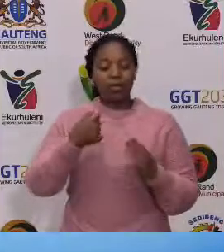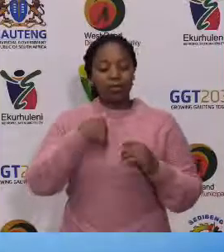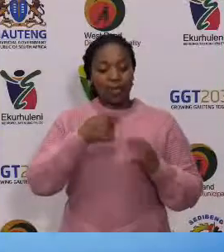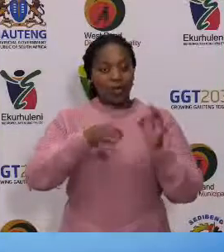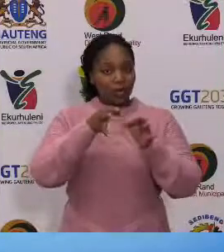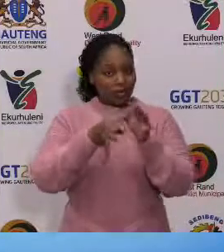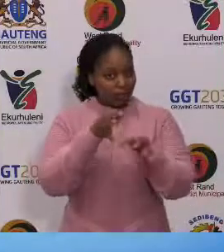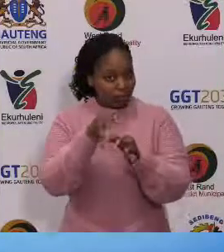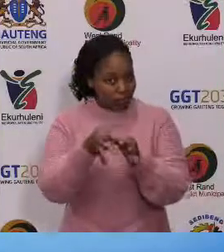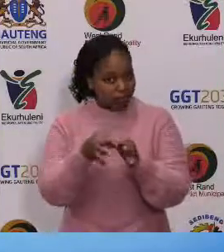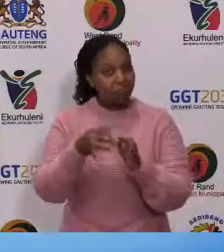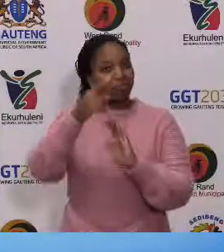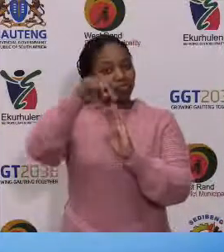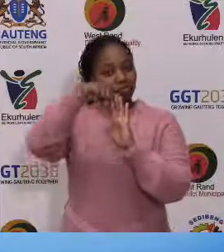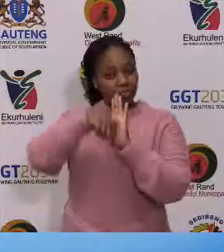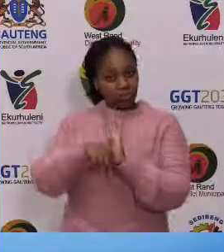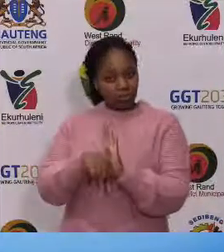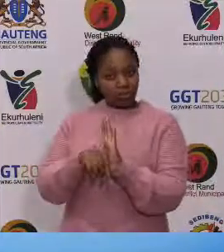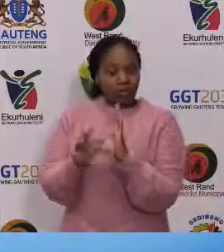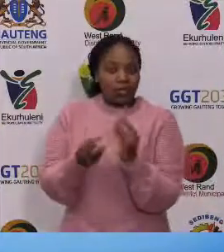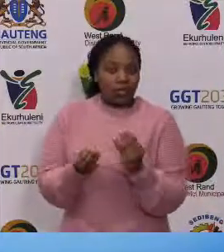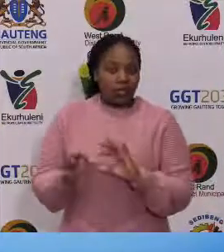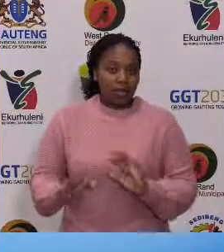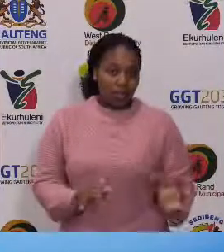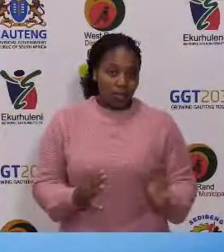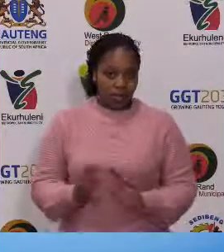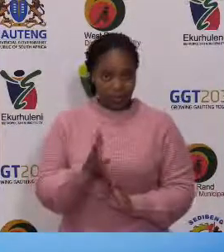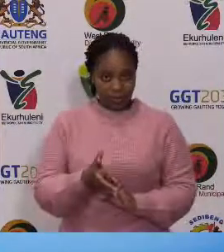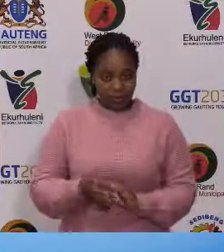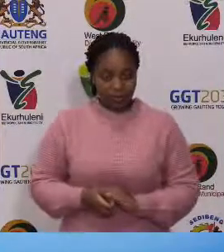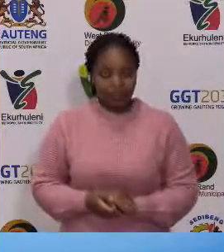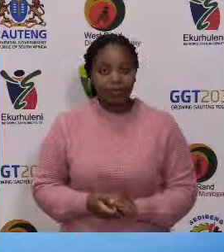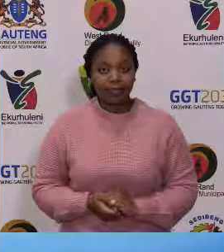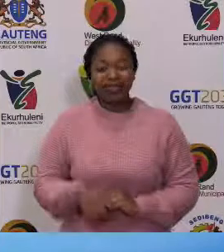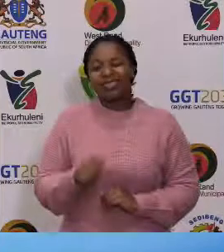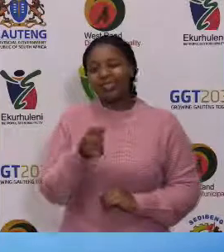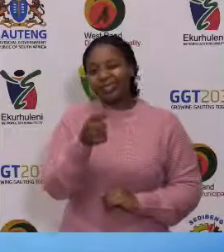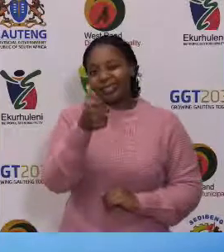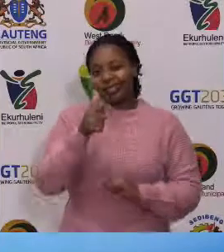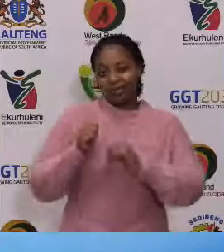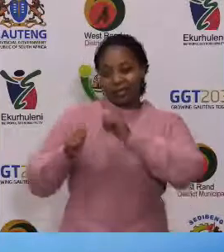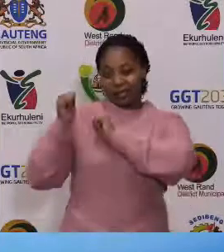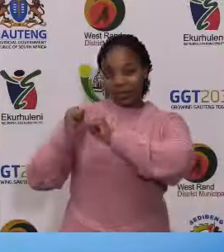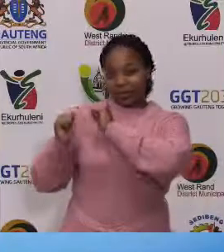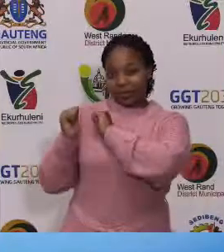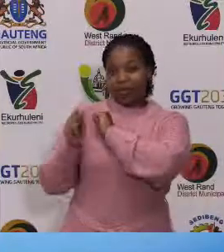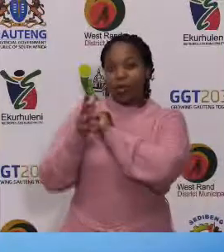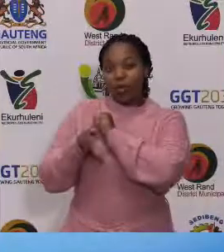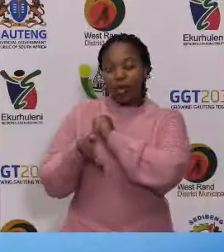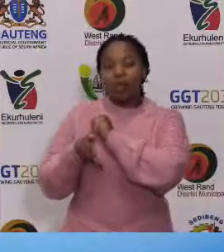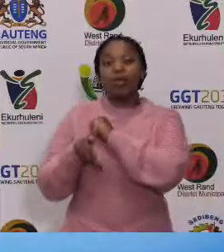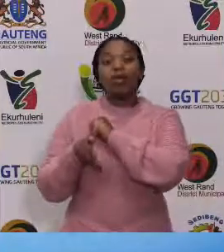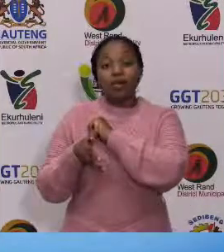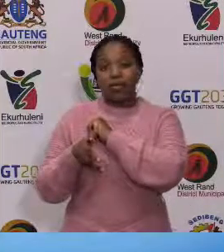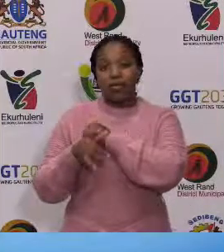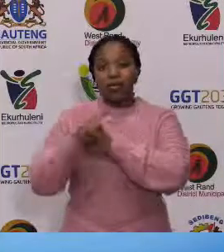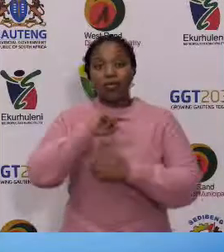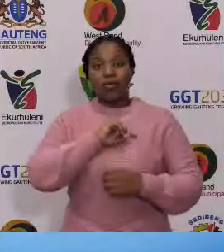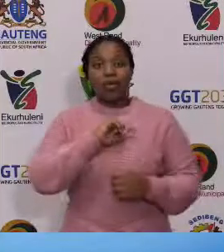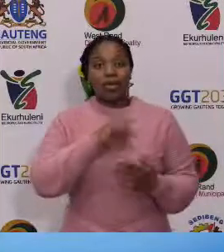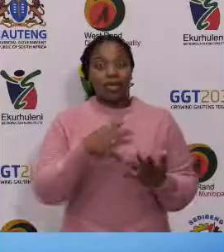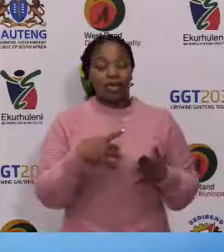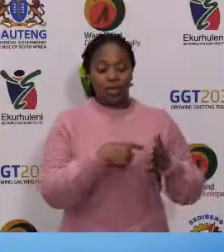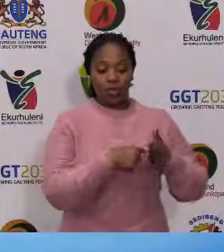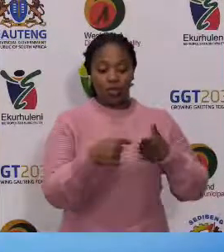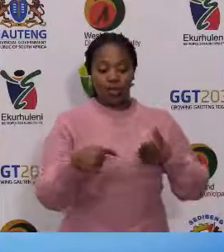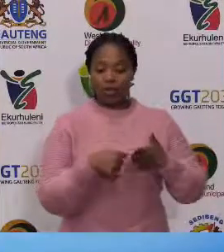of the numbers. I just want to go back a little bit, because we're usually we present the week-on-week